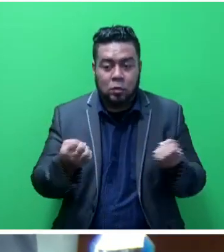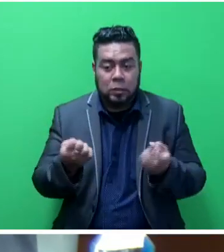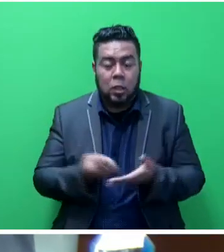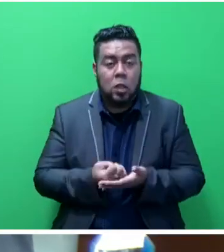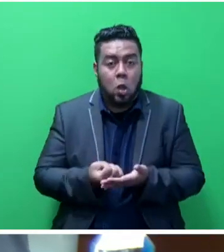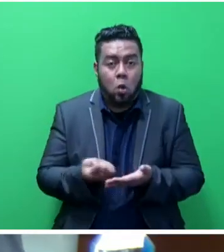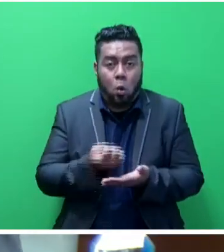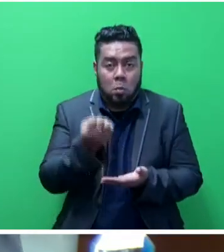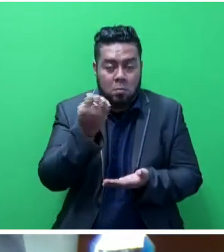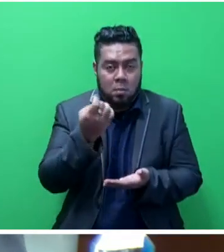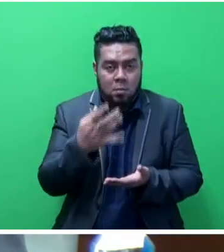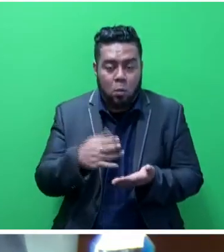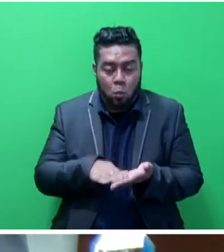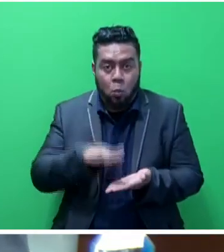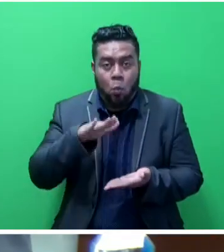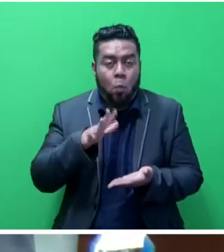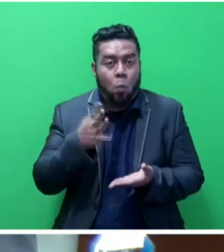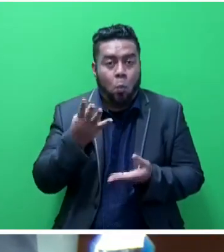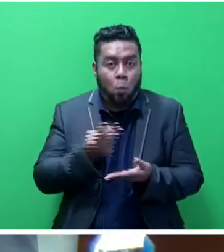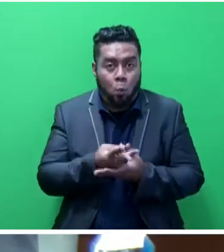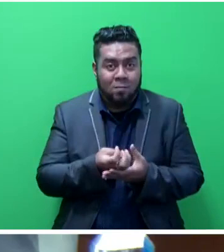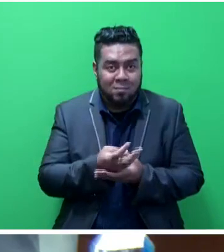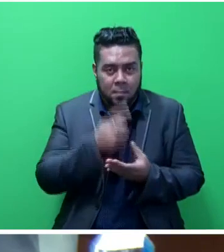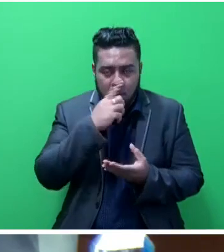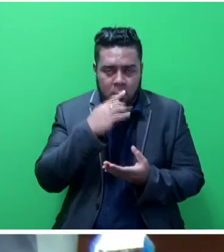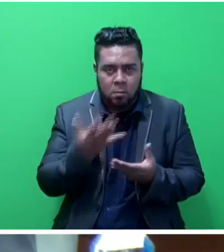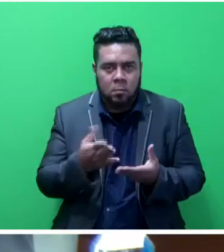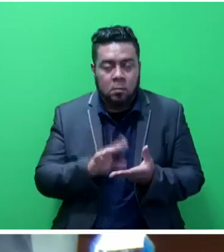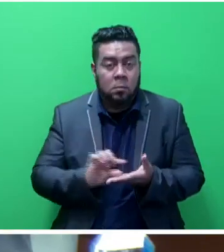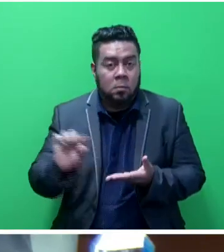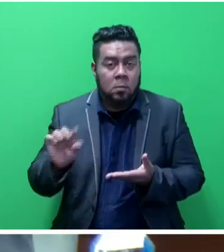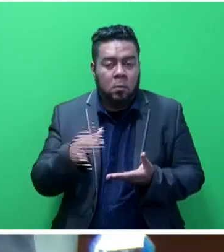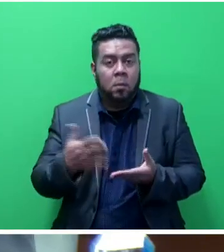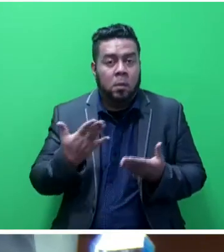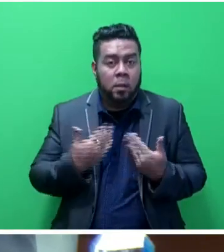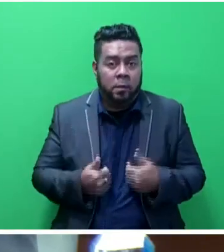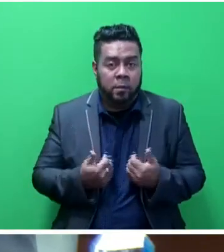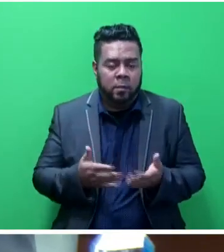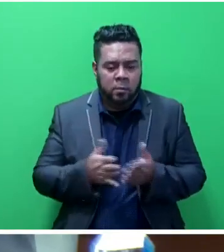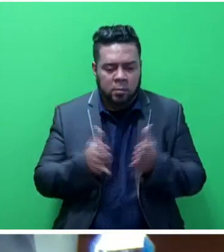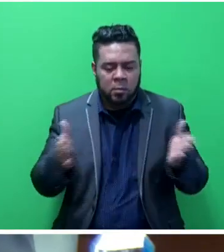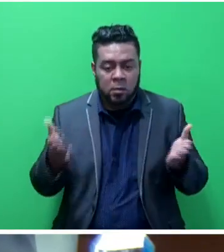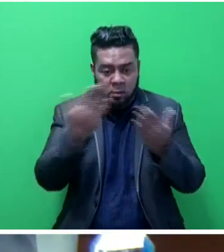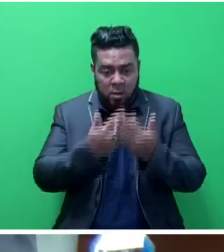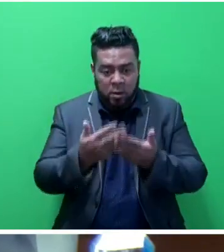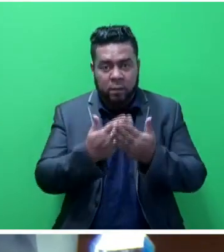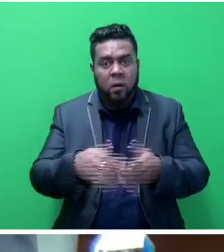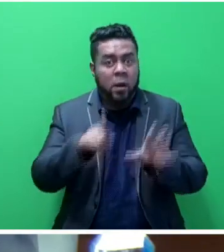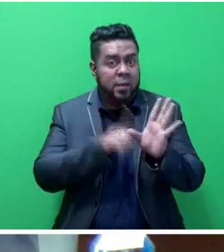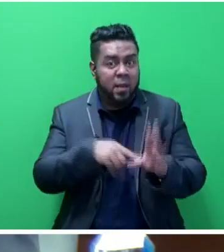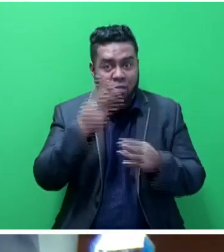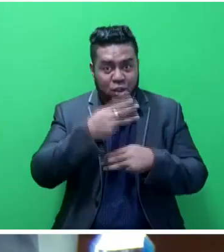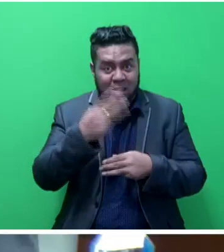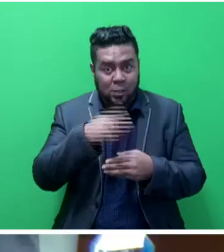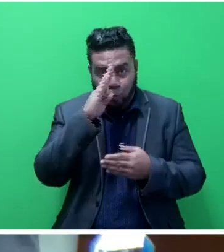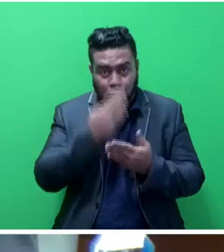of low-wage earners, cushion the impact of rising cost of living of households, widen study choices of Year 13 students